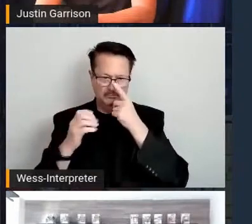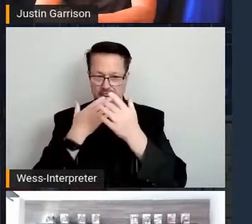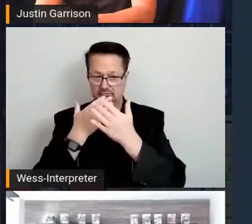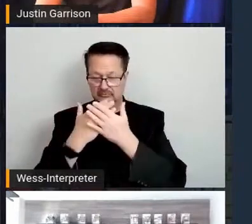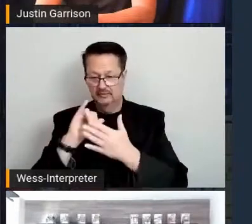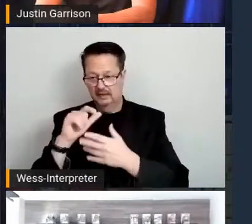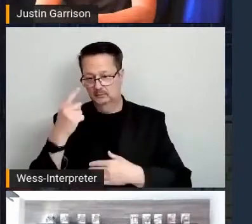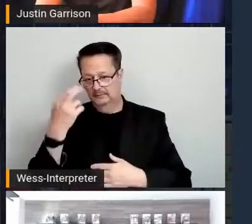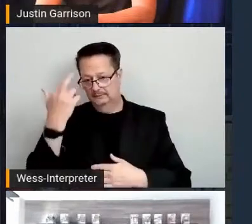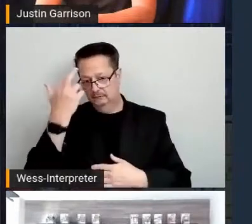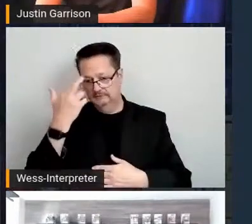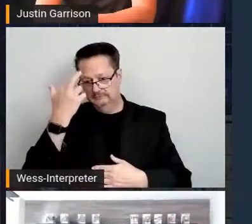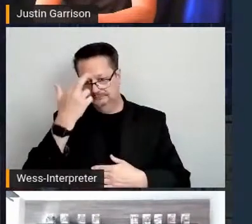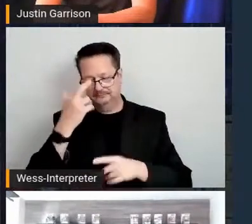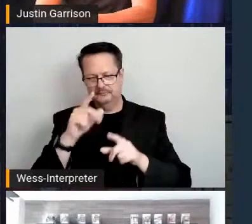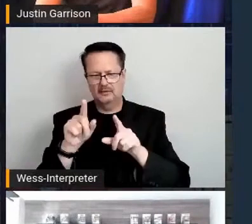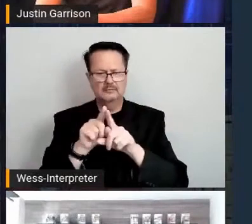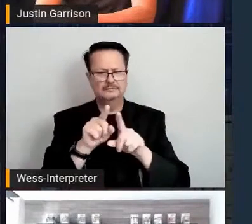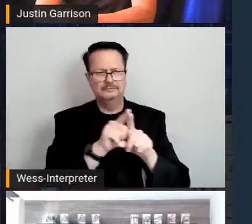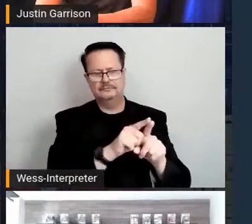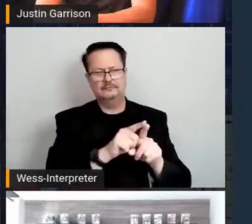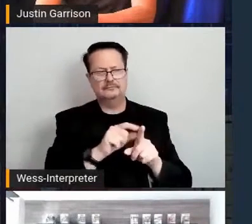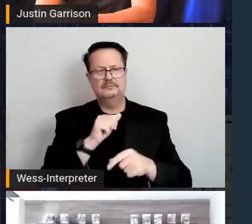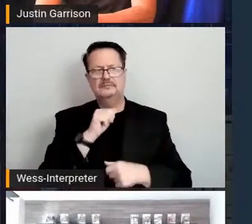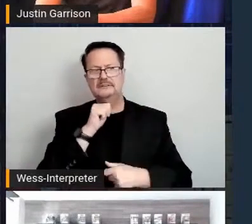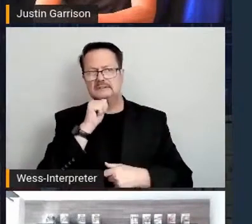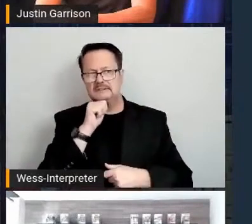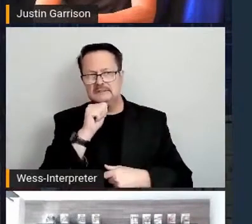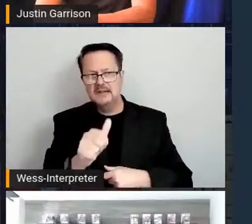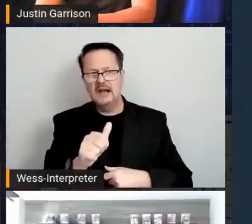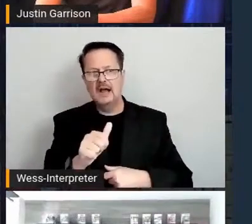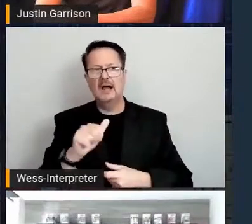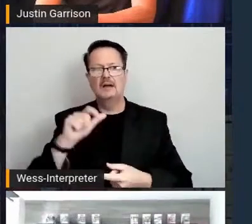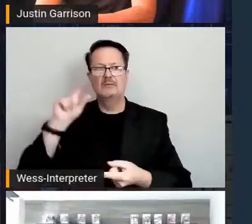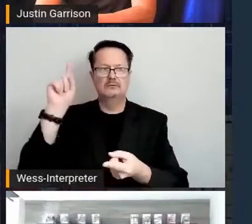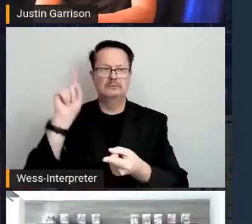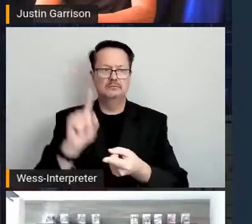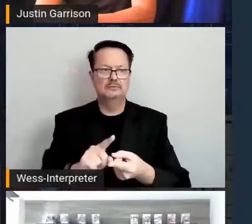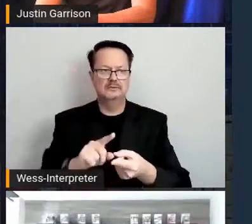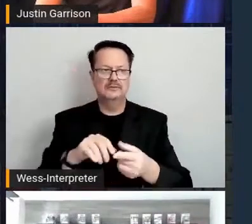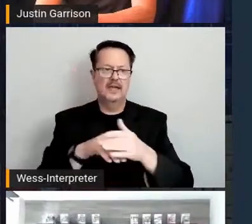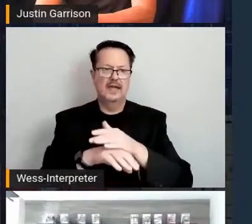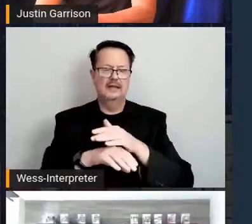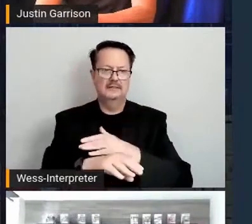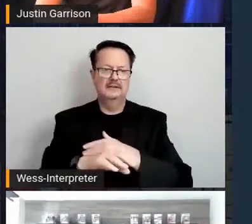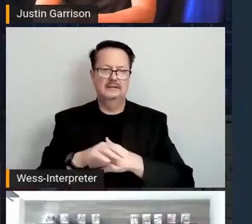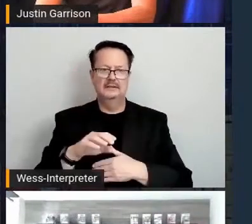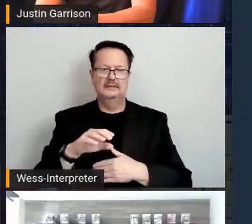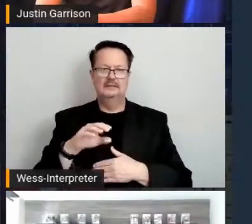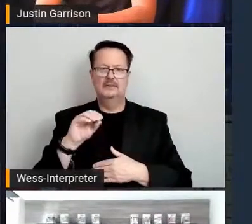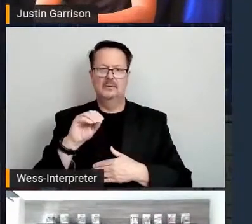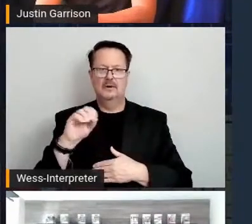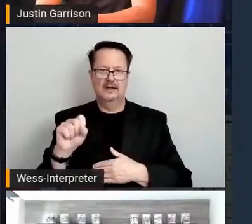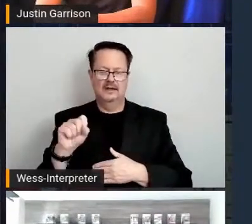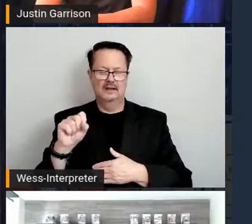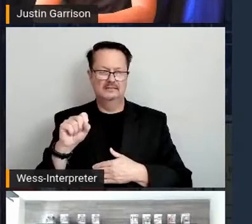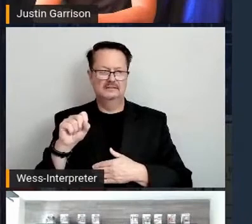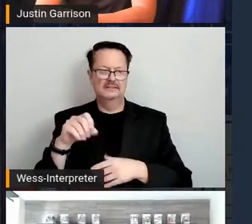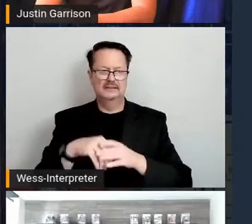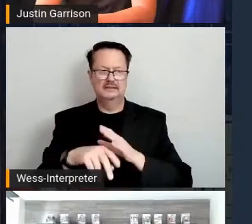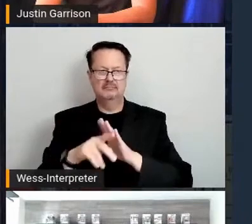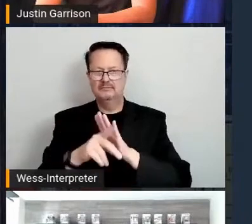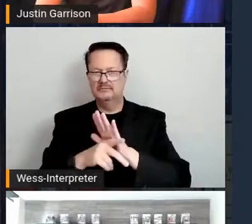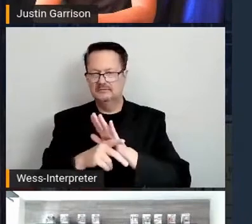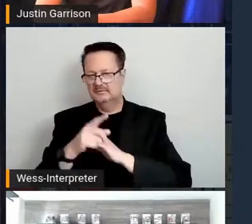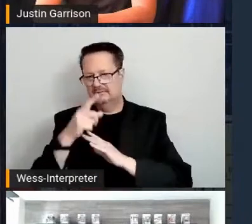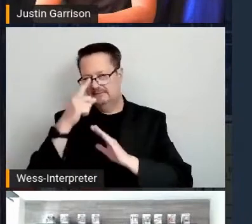reasons. But it also not taking away that level of access to the OS in principle, like, for instance, with Fargate, when